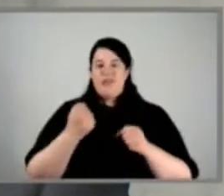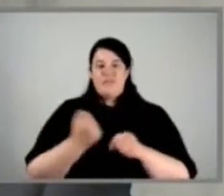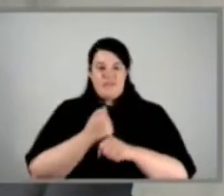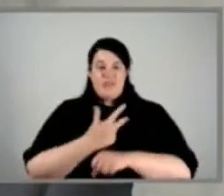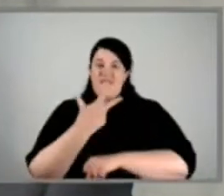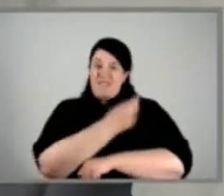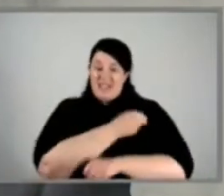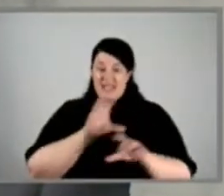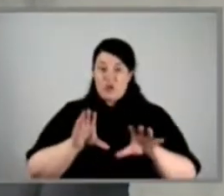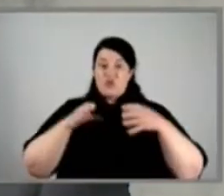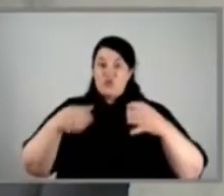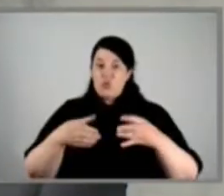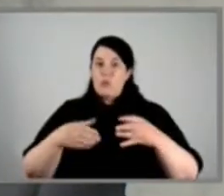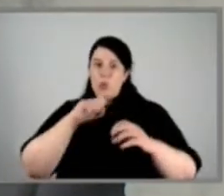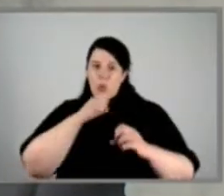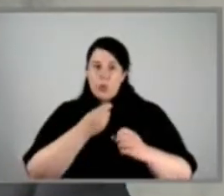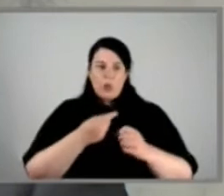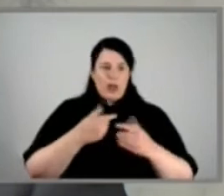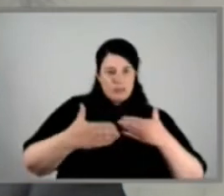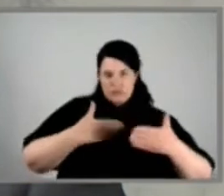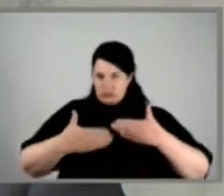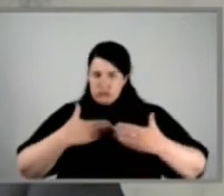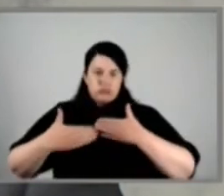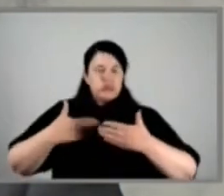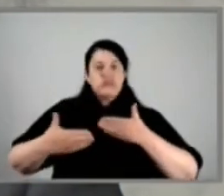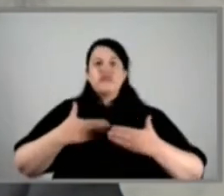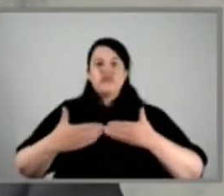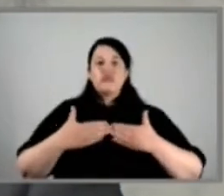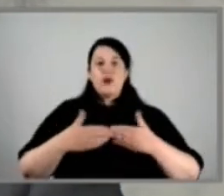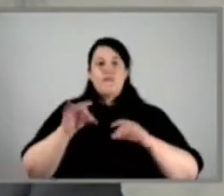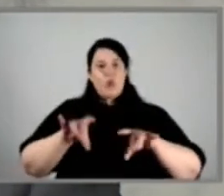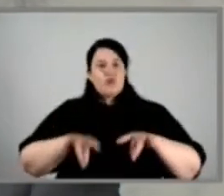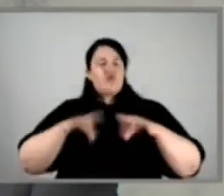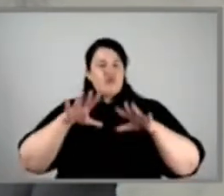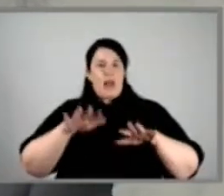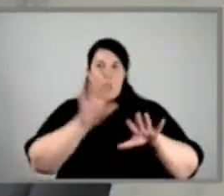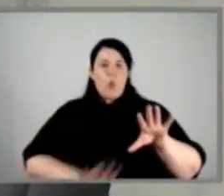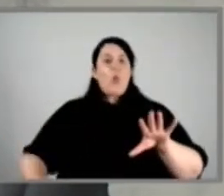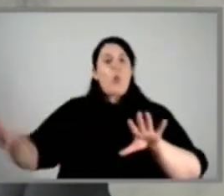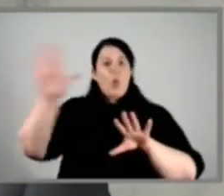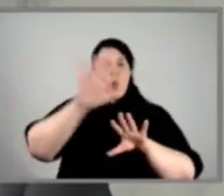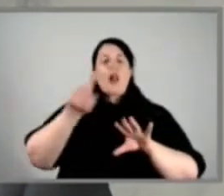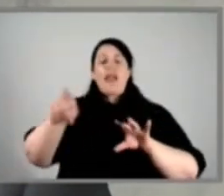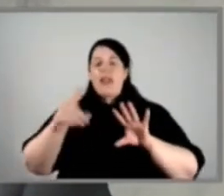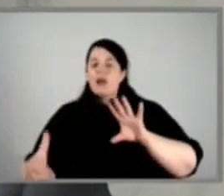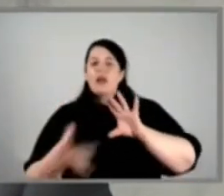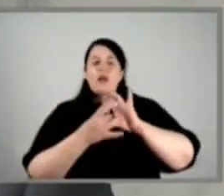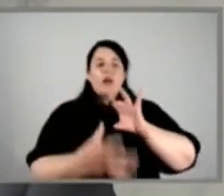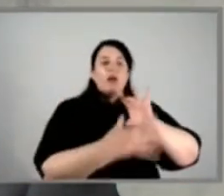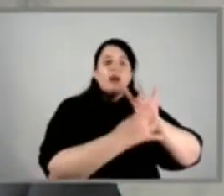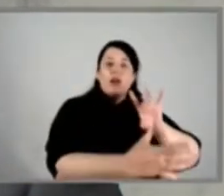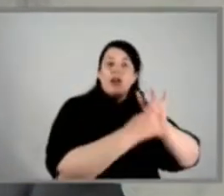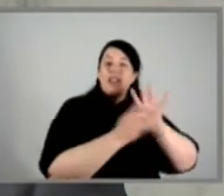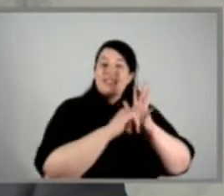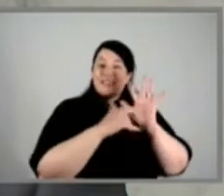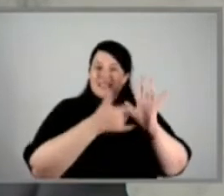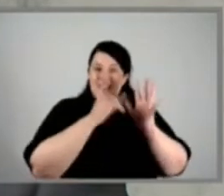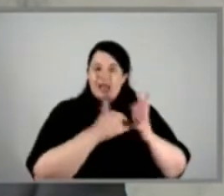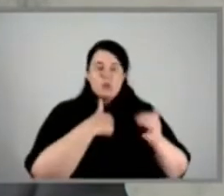this from the Commonwealth point of view, but the states and territories, of course, will be involved and engaged very